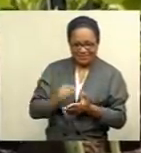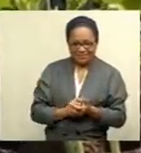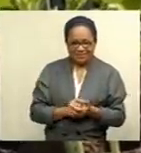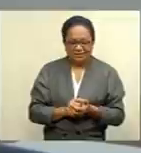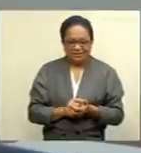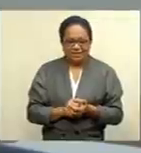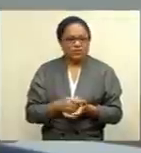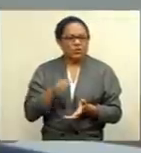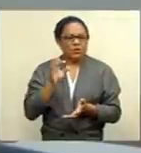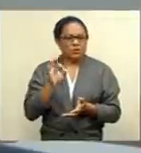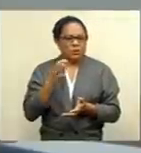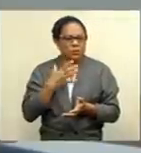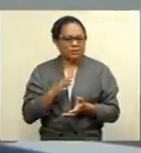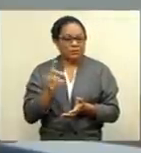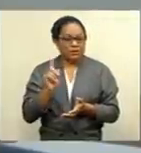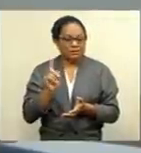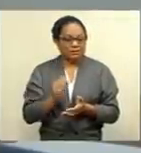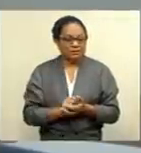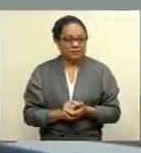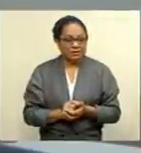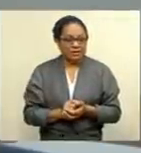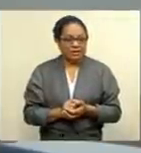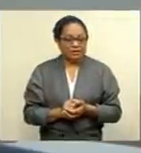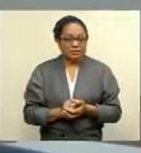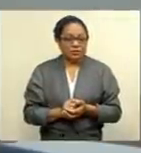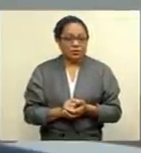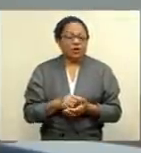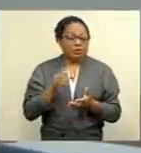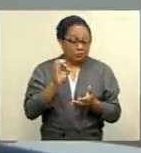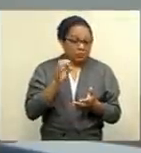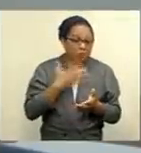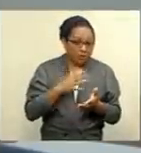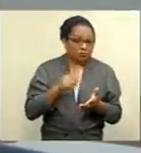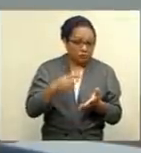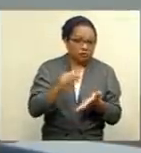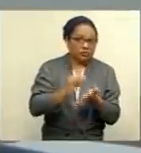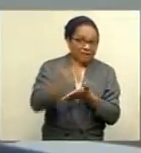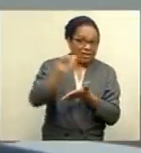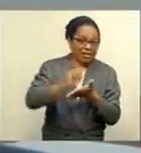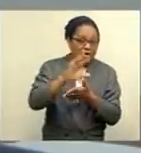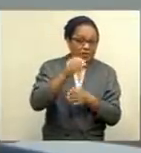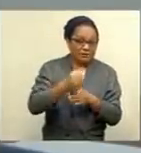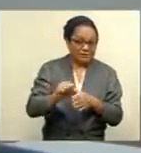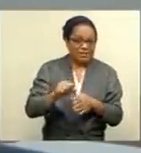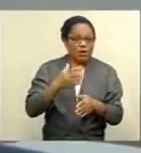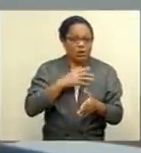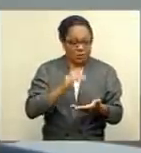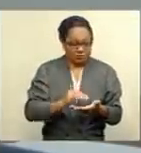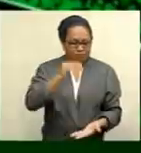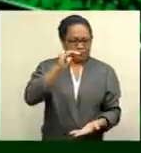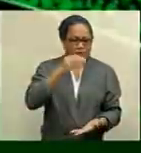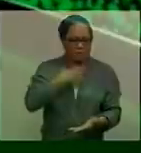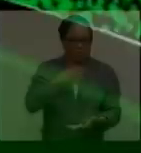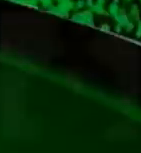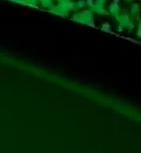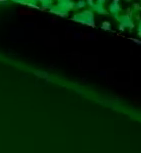don't want to pull off what we are exporting. In fact, we want to further increase our exports.